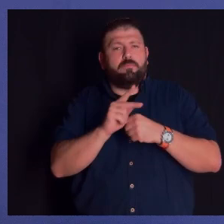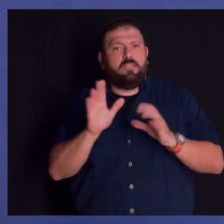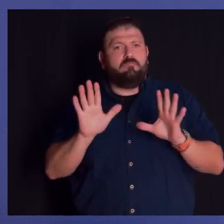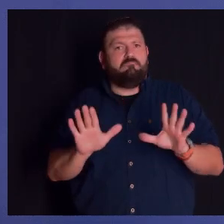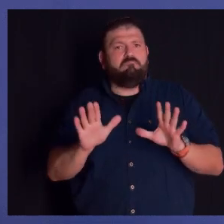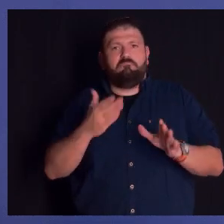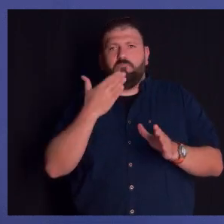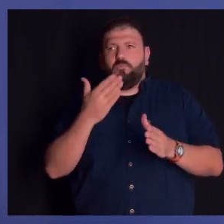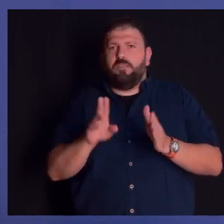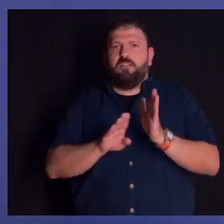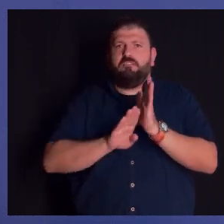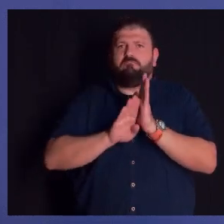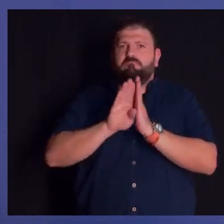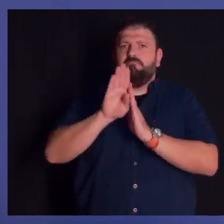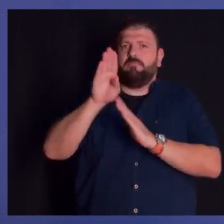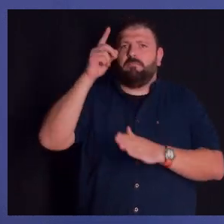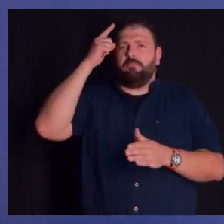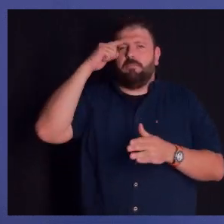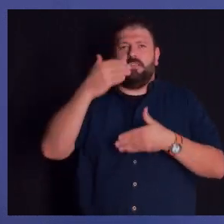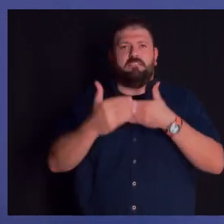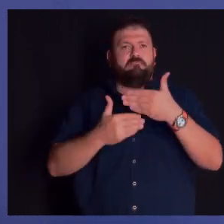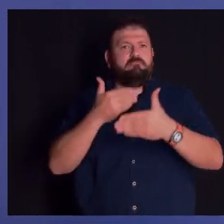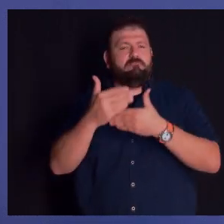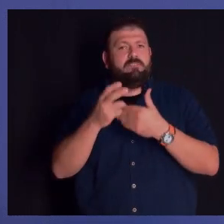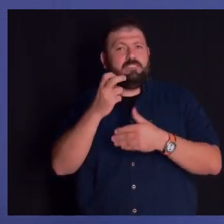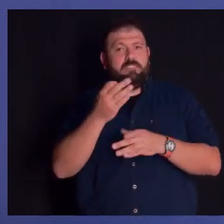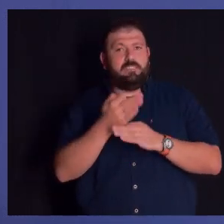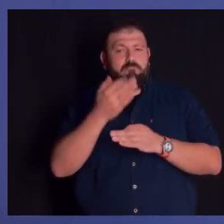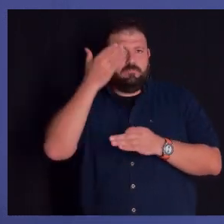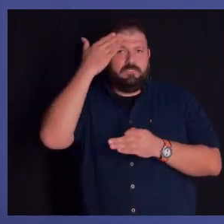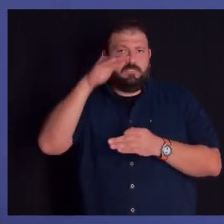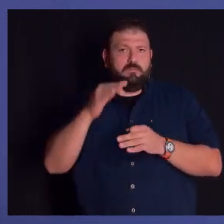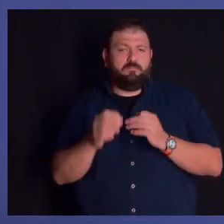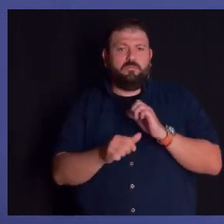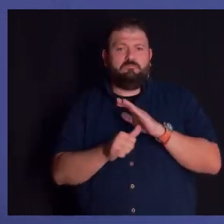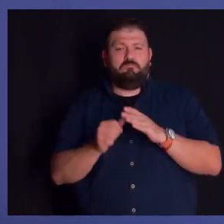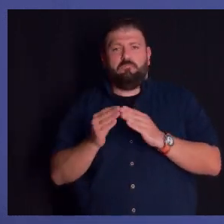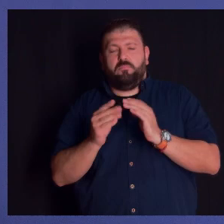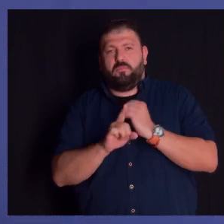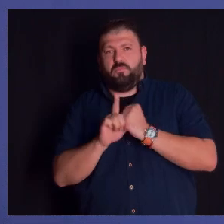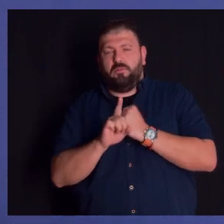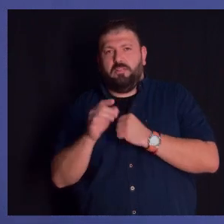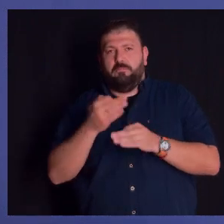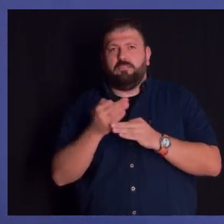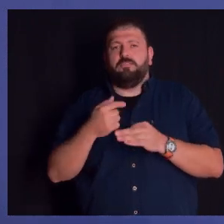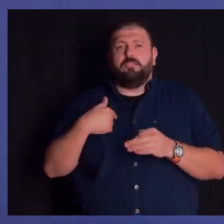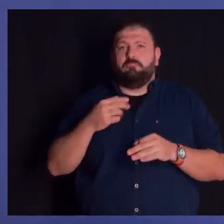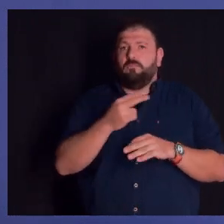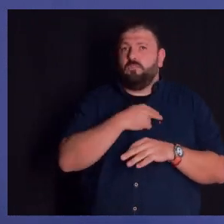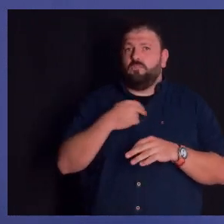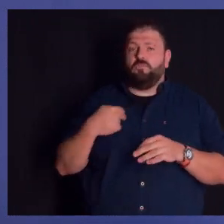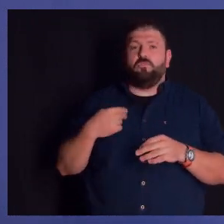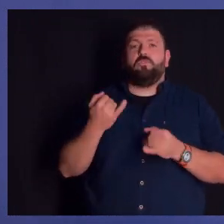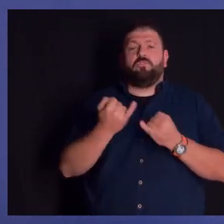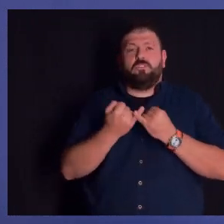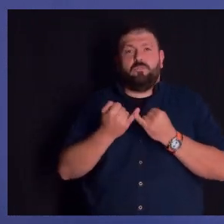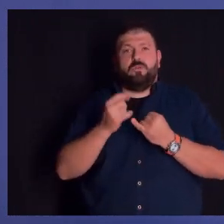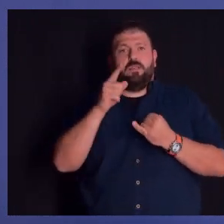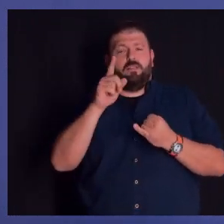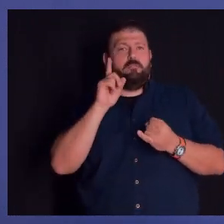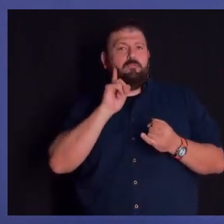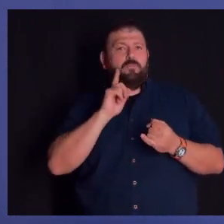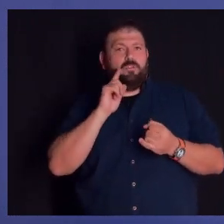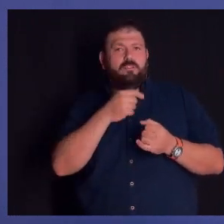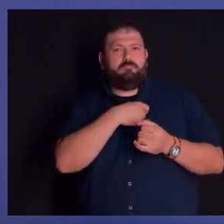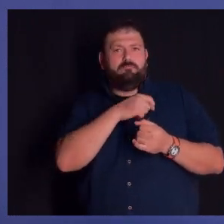of the countries always up despite the situation. This country's president, Rosa Maria, I doesn't